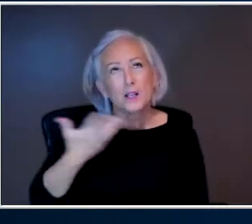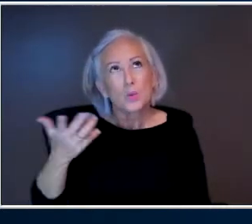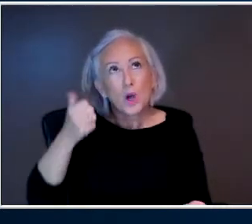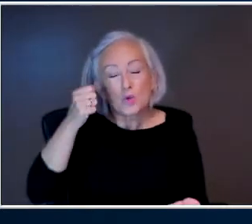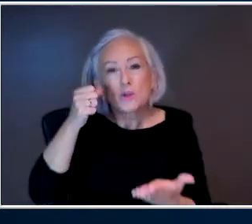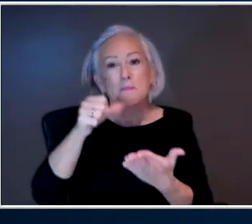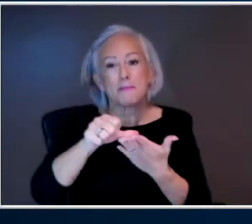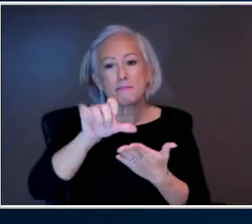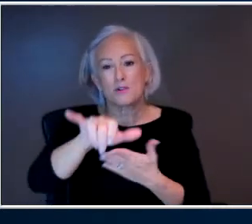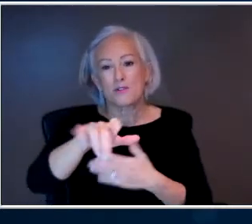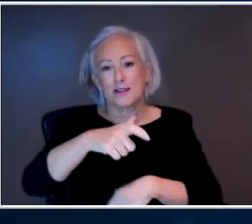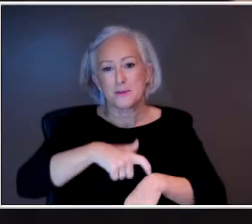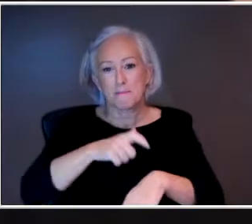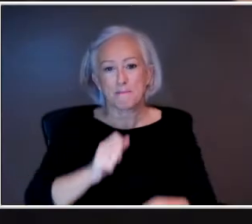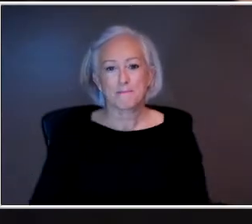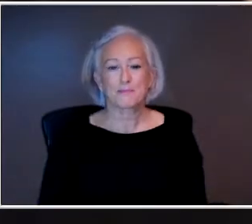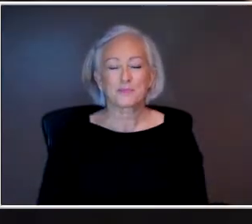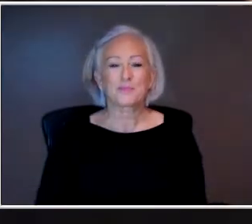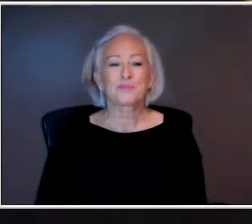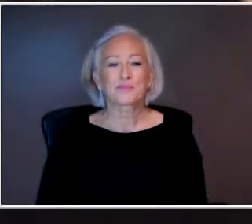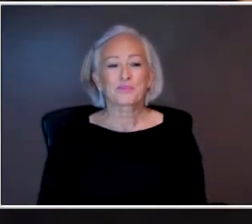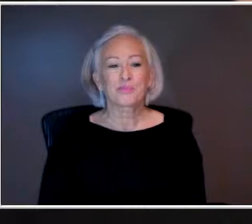moments.